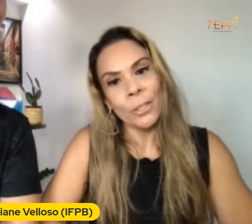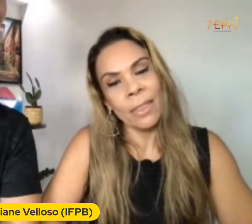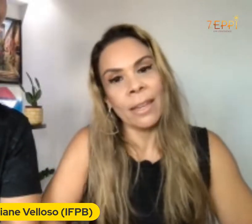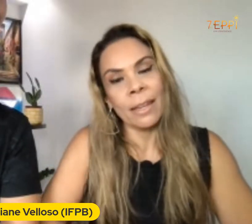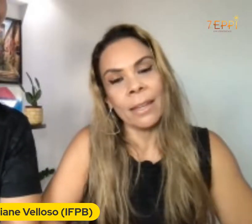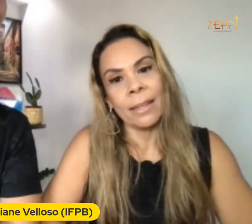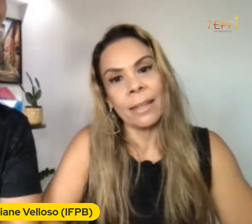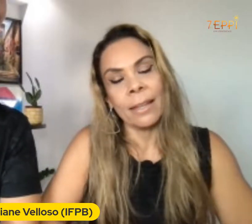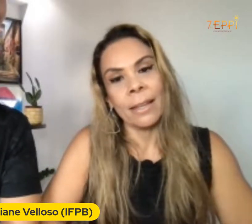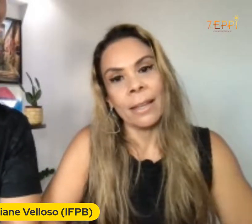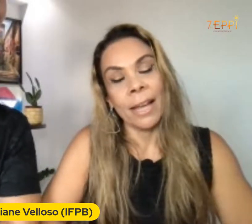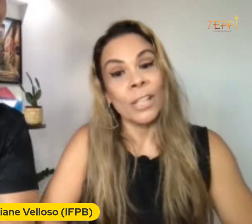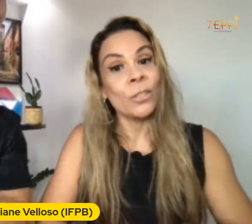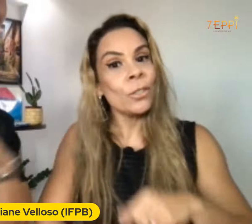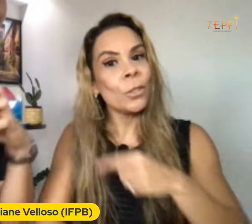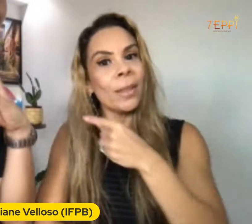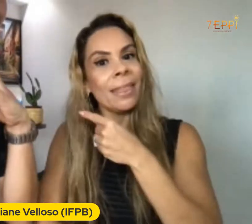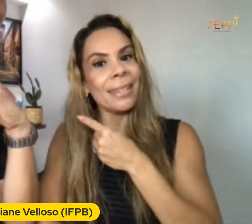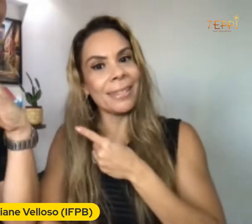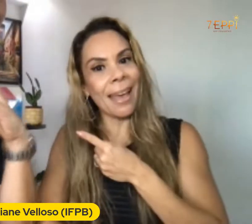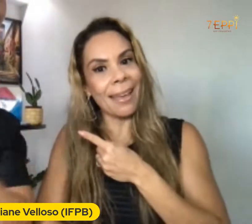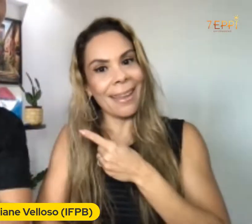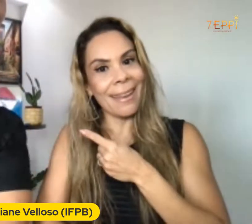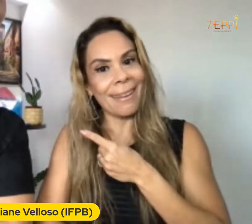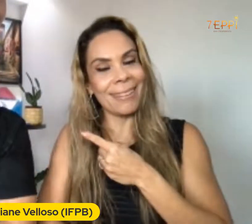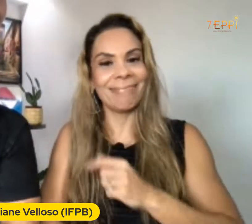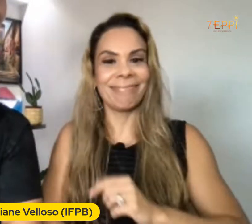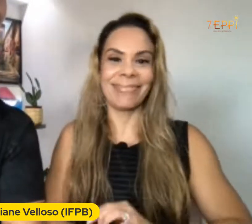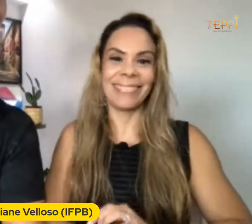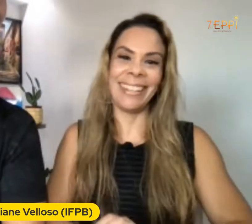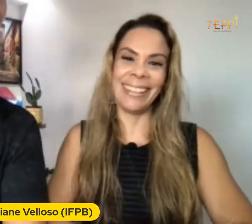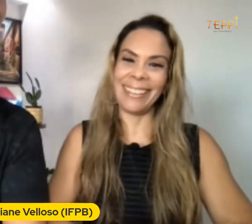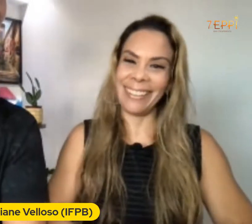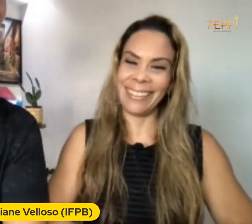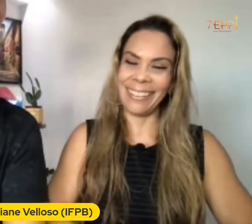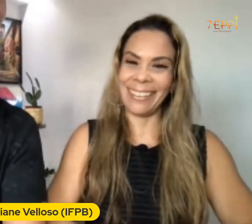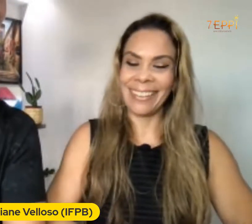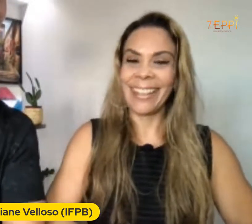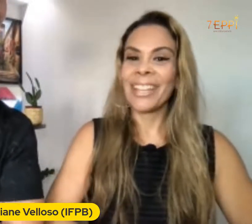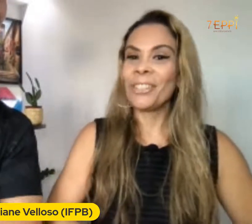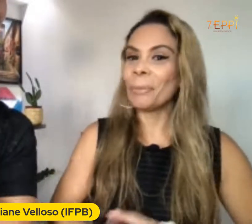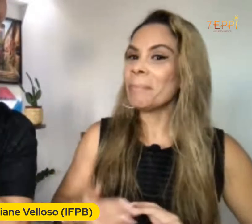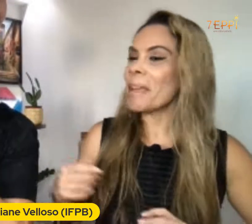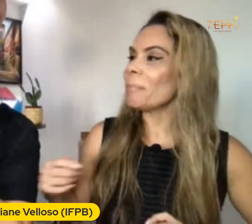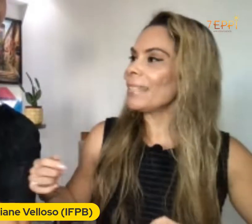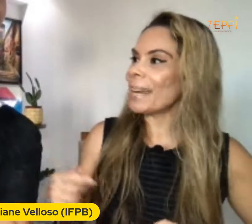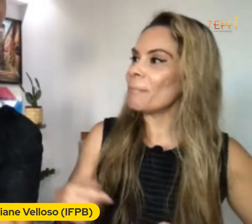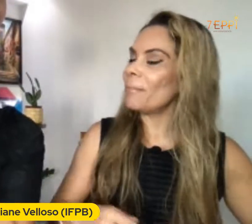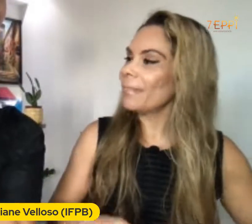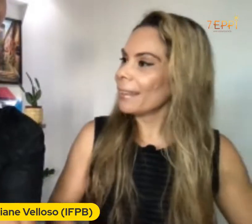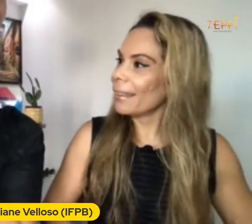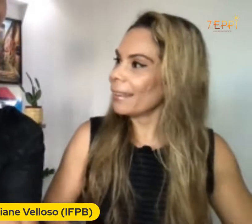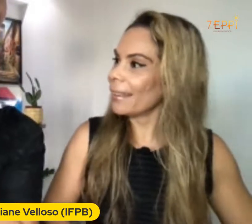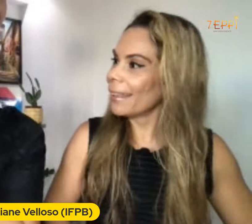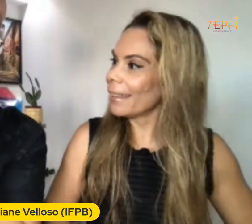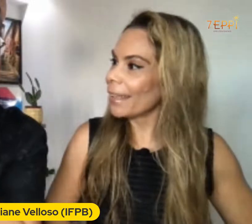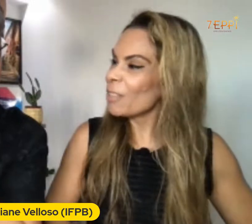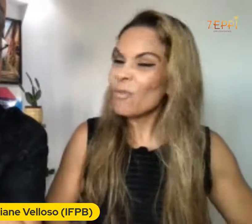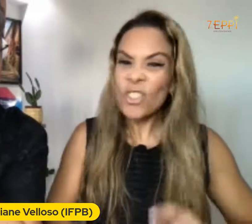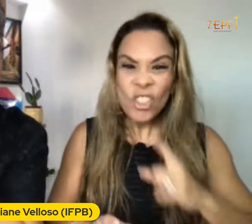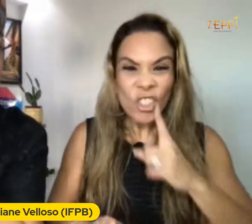What do you think I should do with this guy here? Yes. So, do you remember we are going to